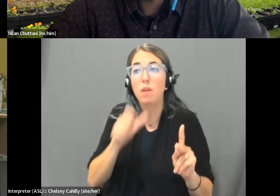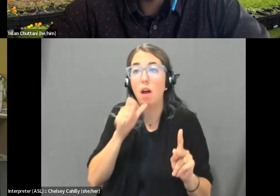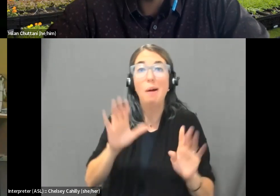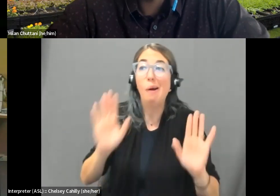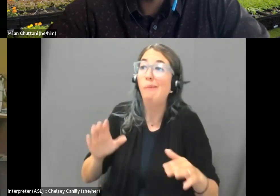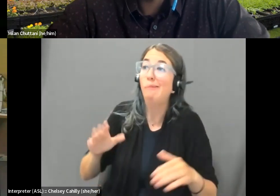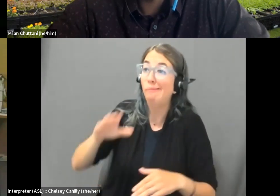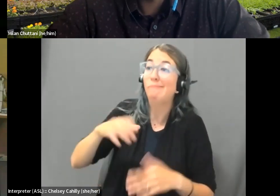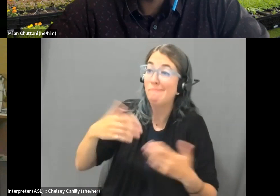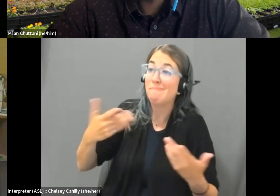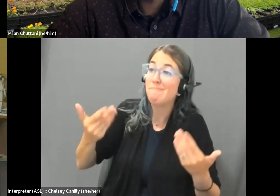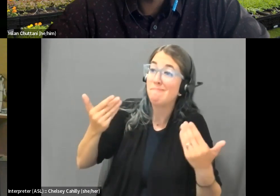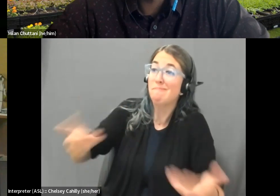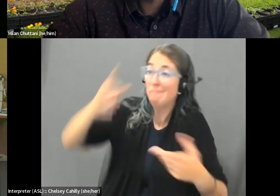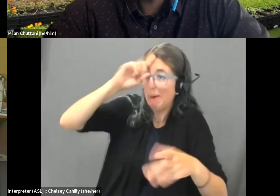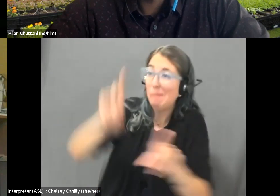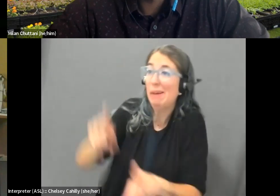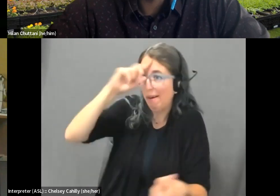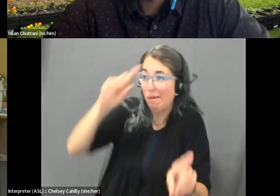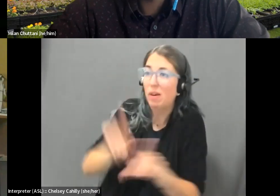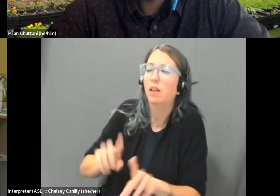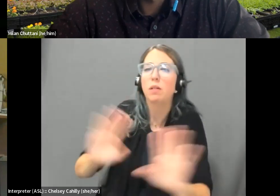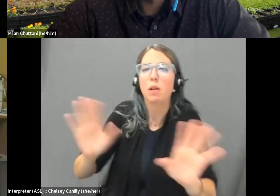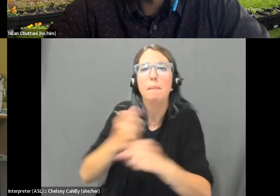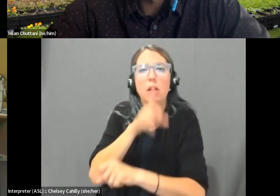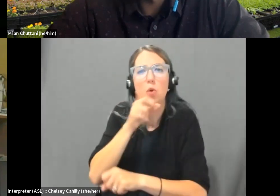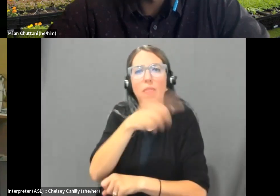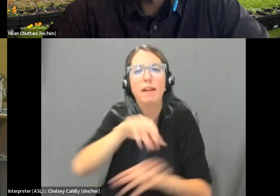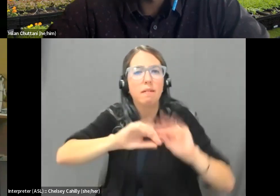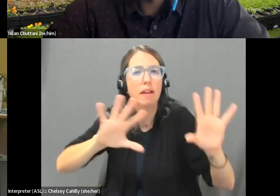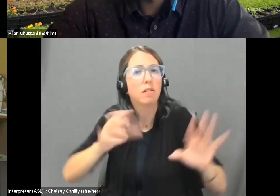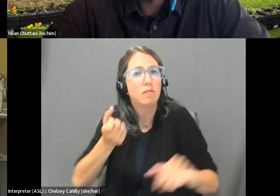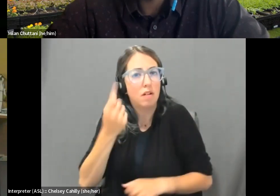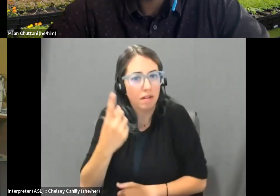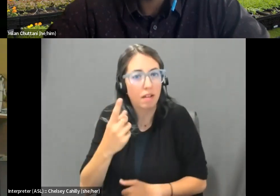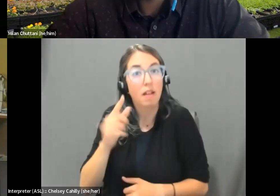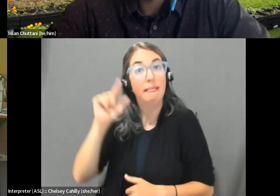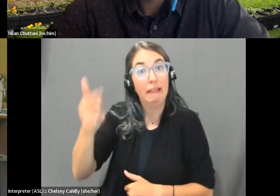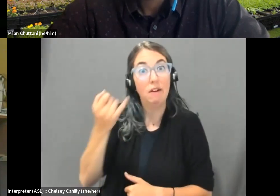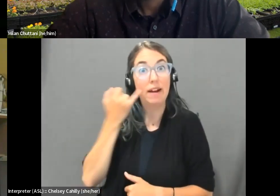work evolves, that they continue to have a voice in that?